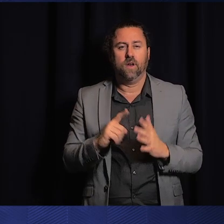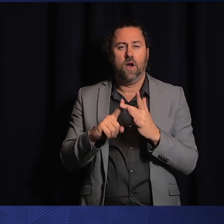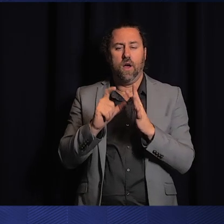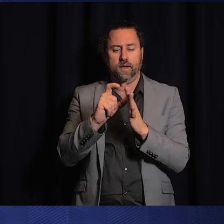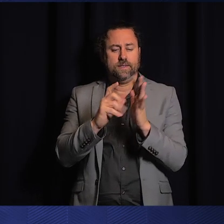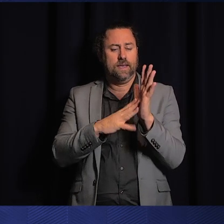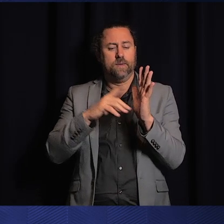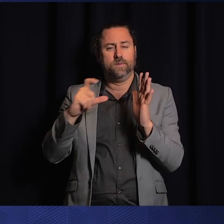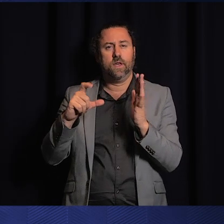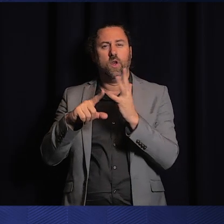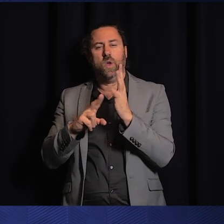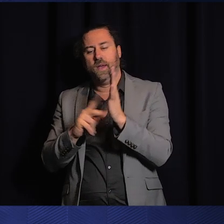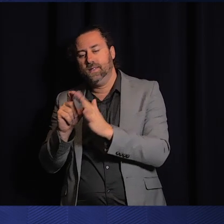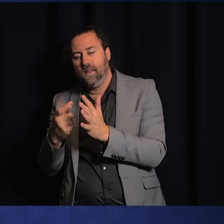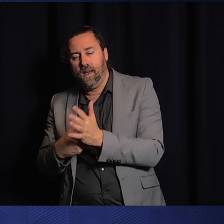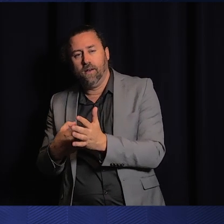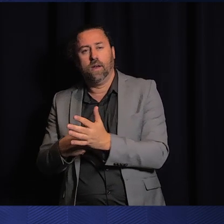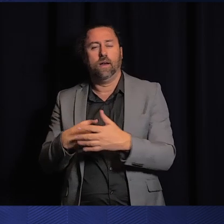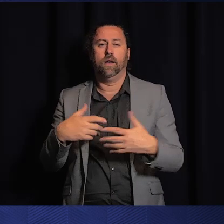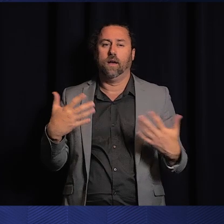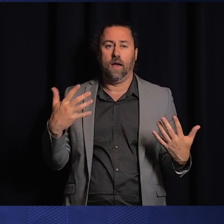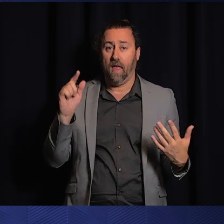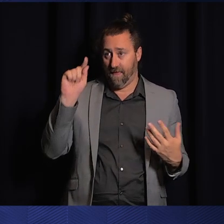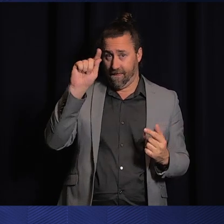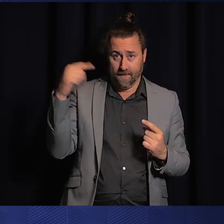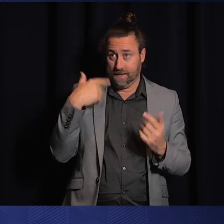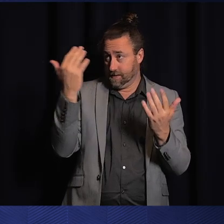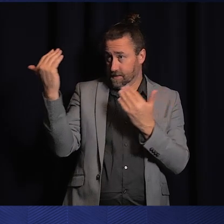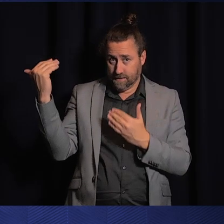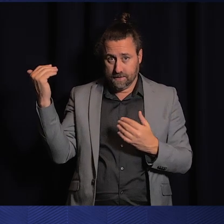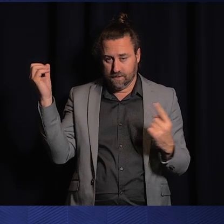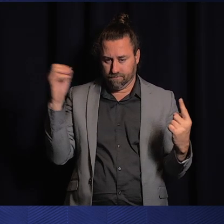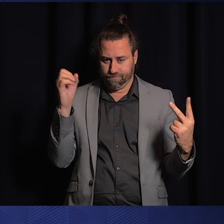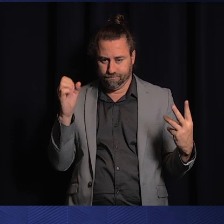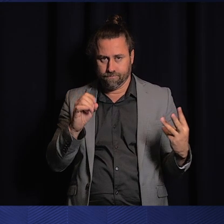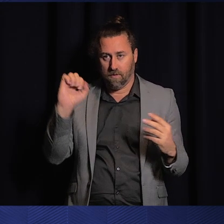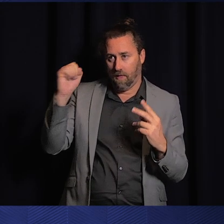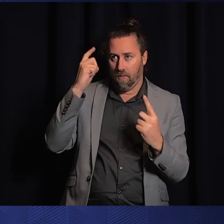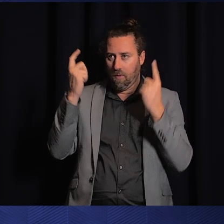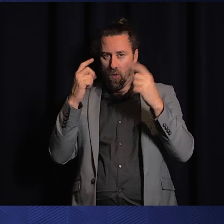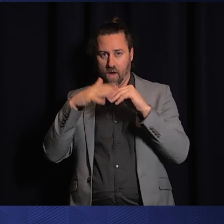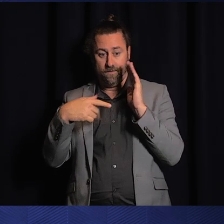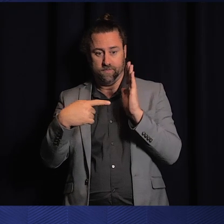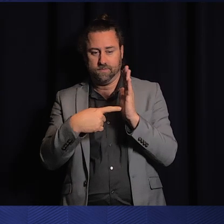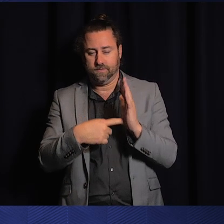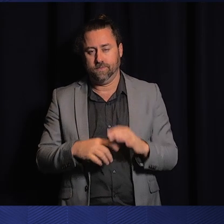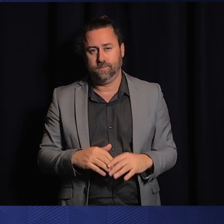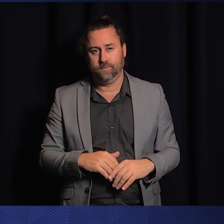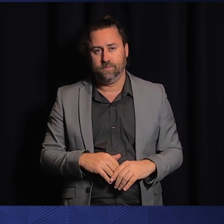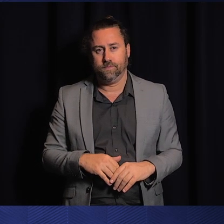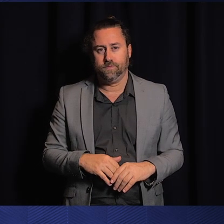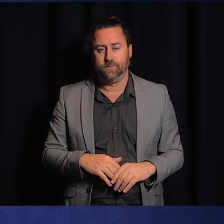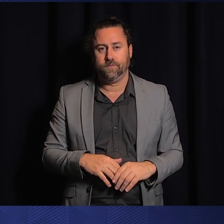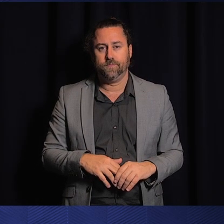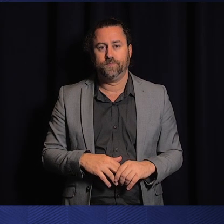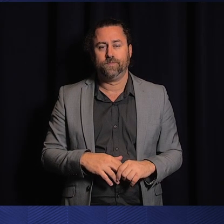IDMC, UNDRR, they all provided their input into this document. So, what is most important is the